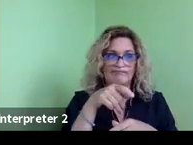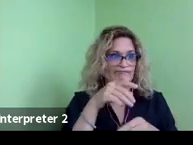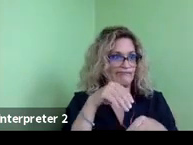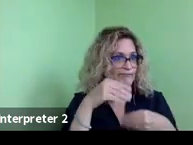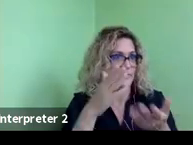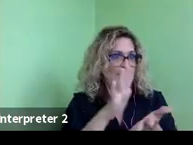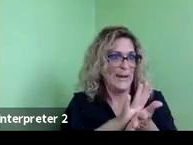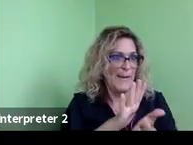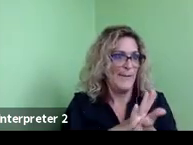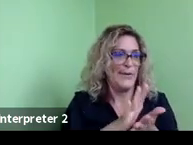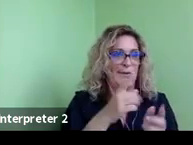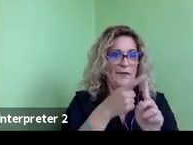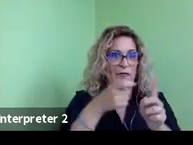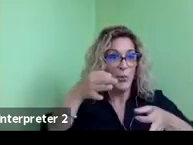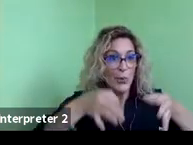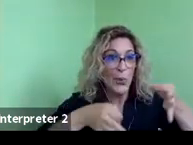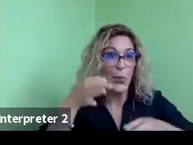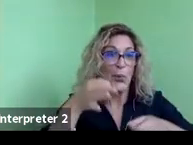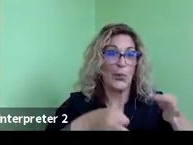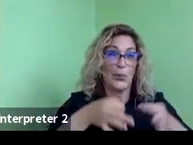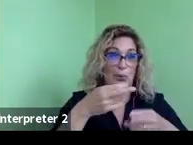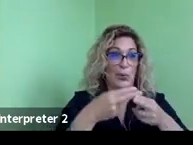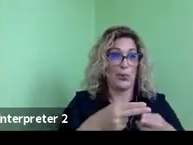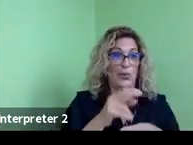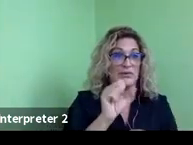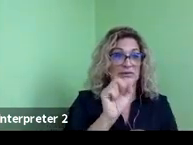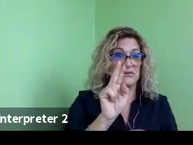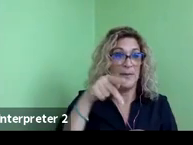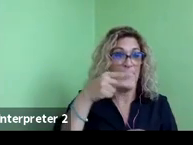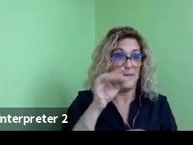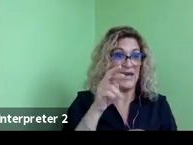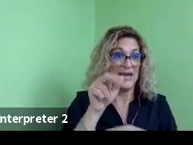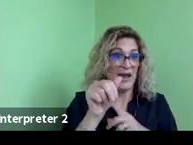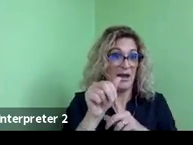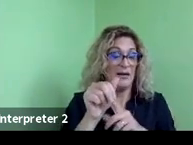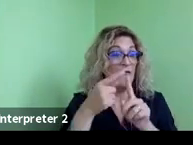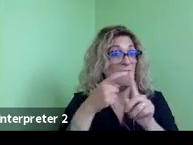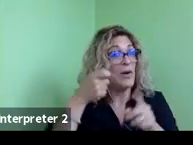judicial official, VAWA has not made an exception for that, and no information should be released.